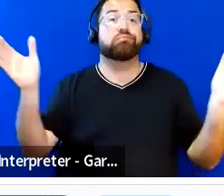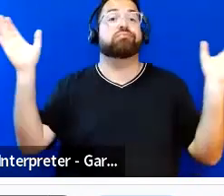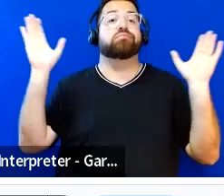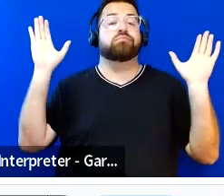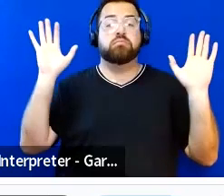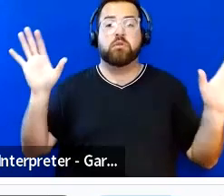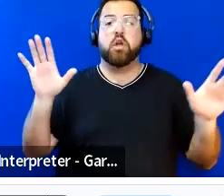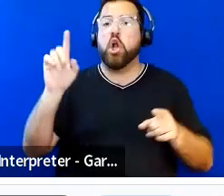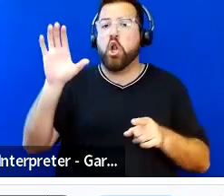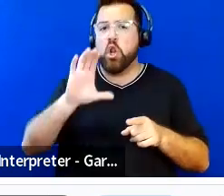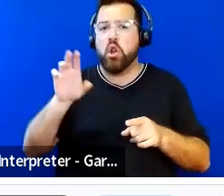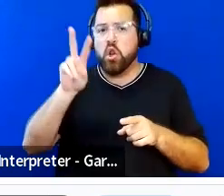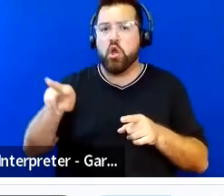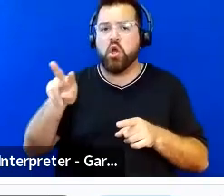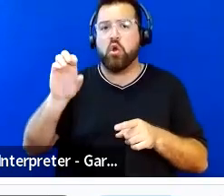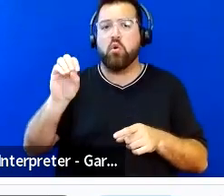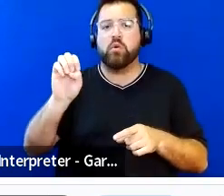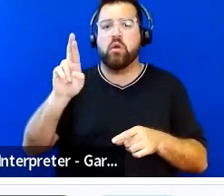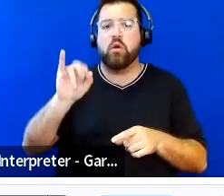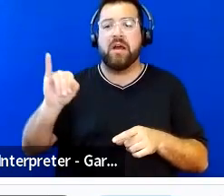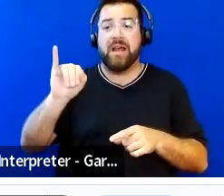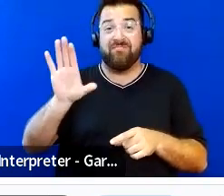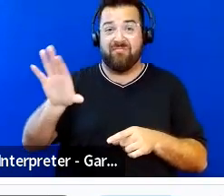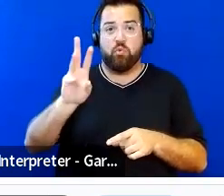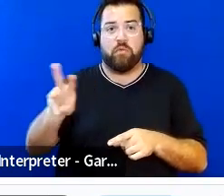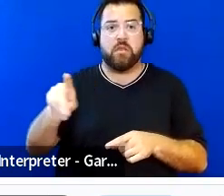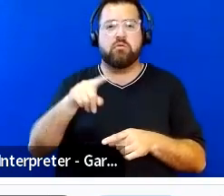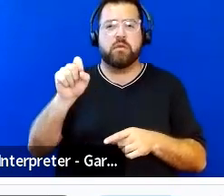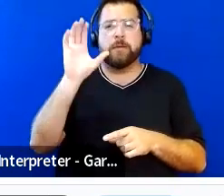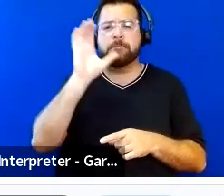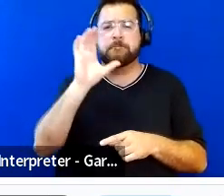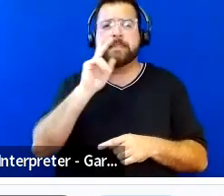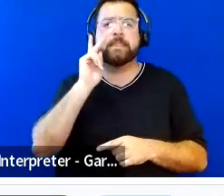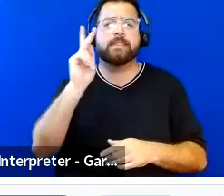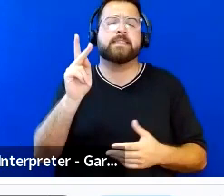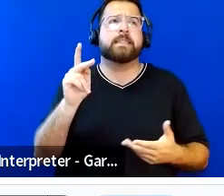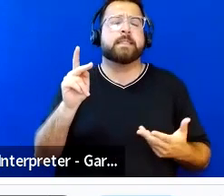the OERI website, and you can look at